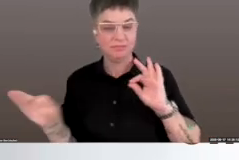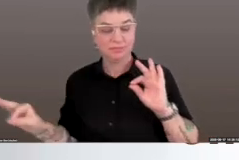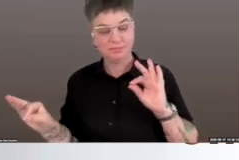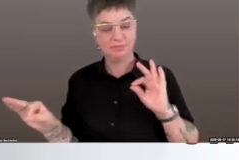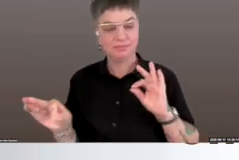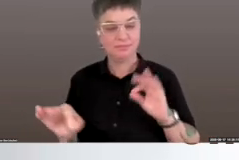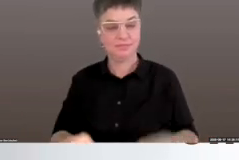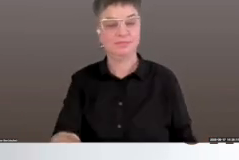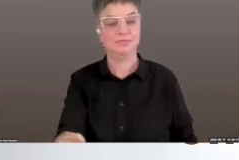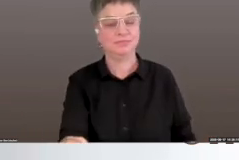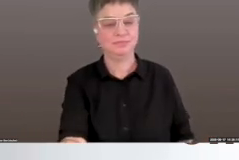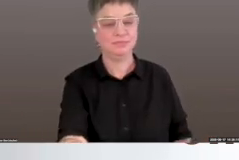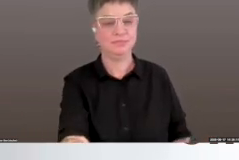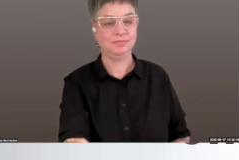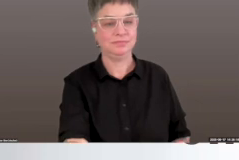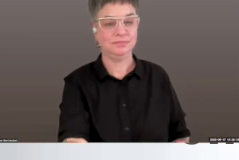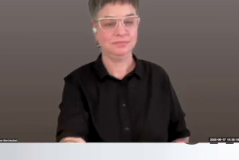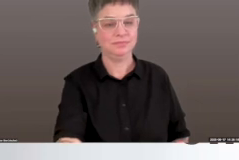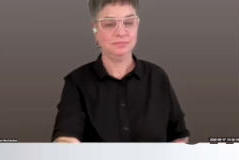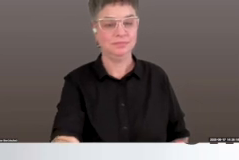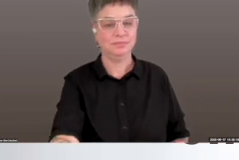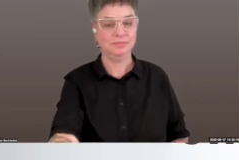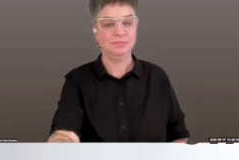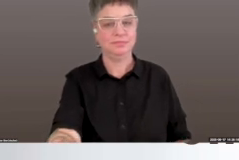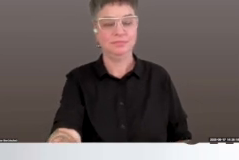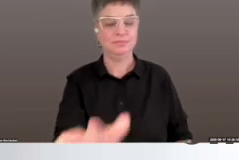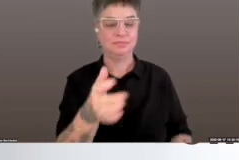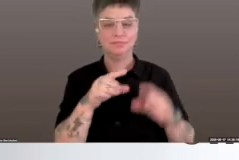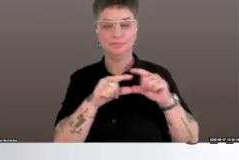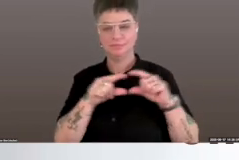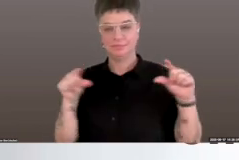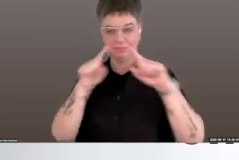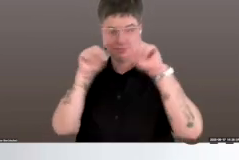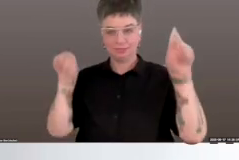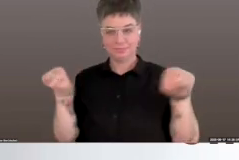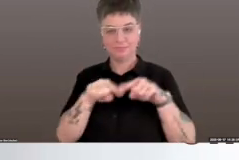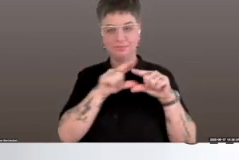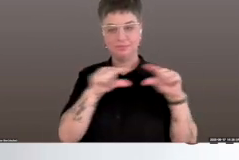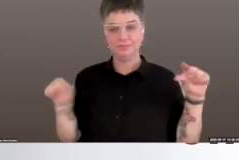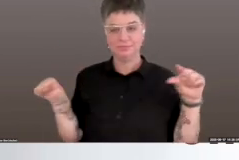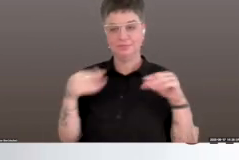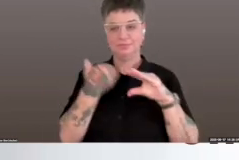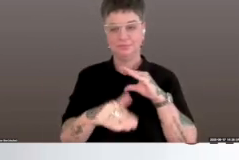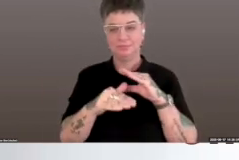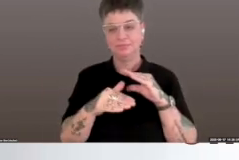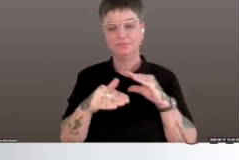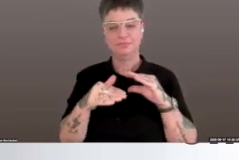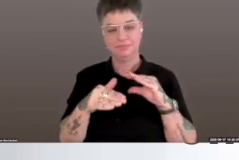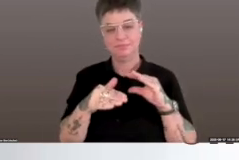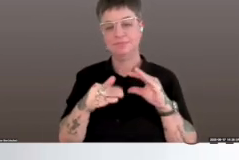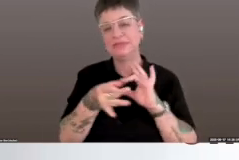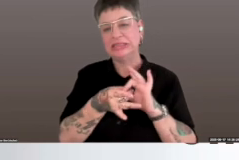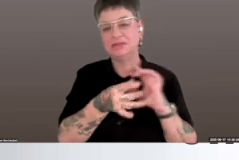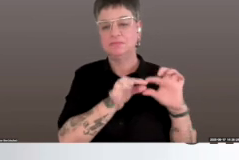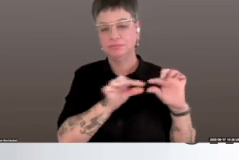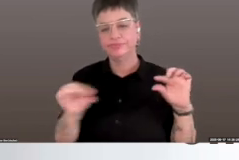slide, clean transportation incentives at arb.ca.gov. And the folks monitoring the